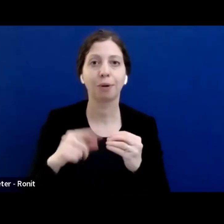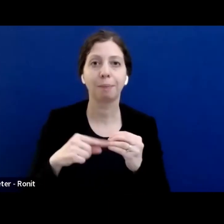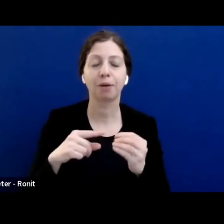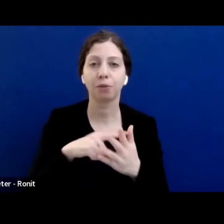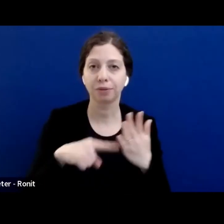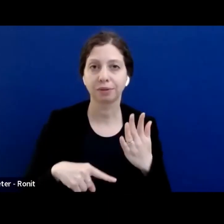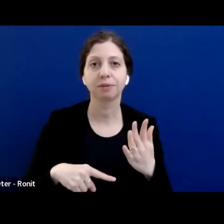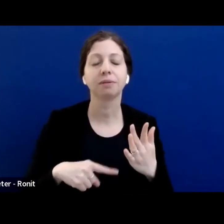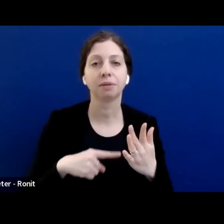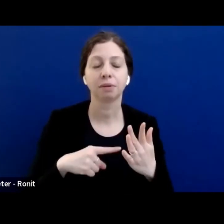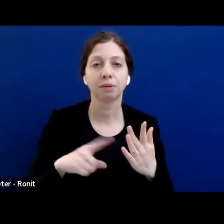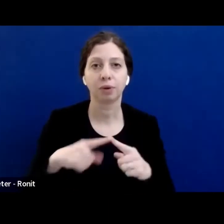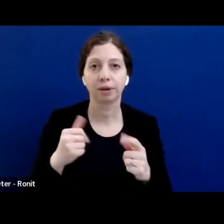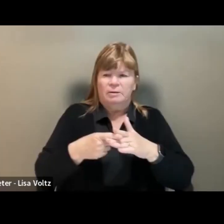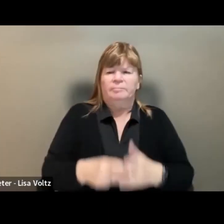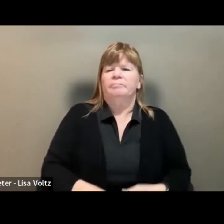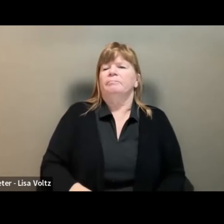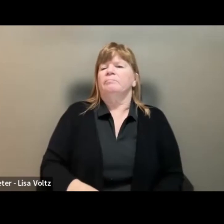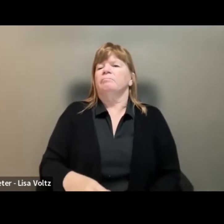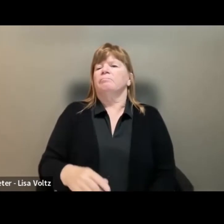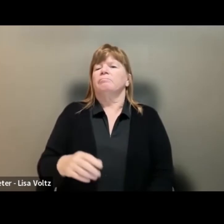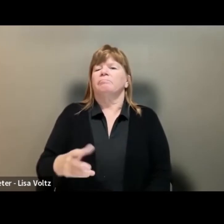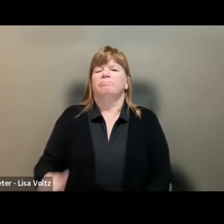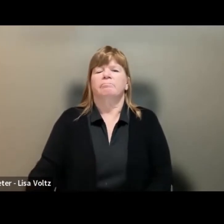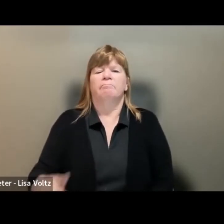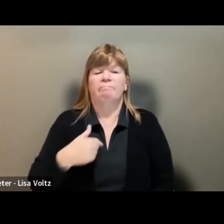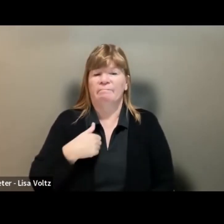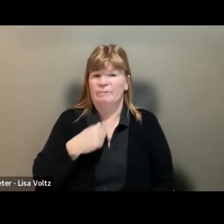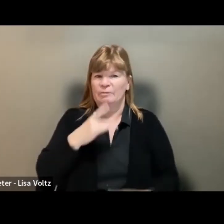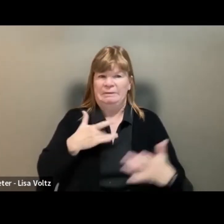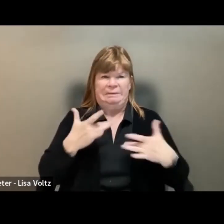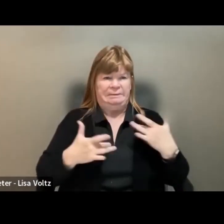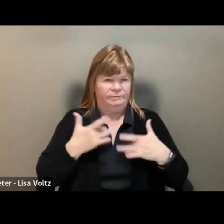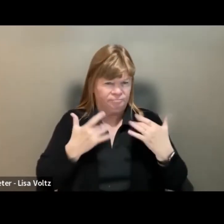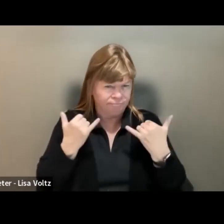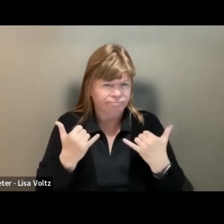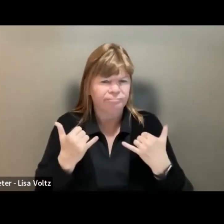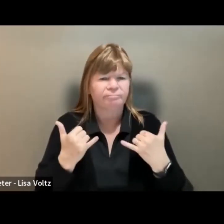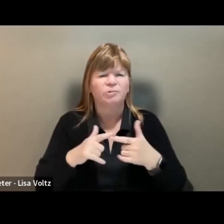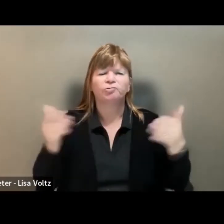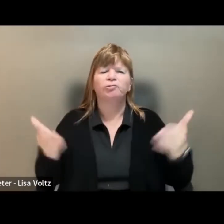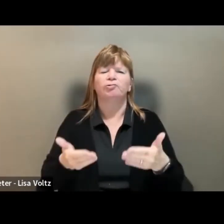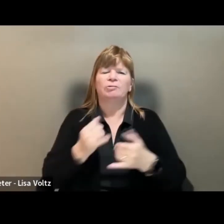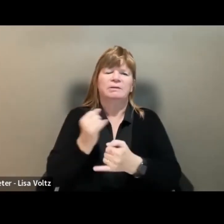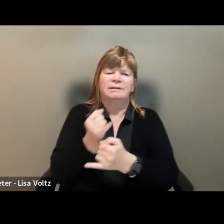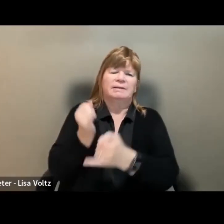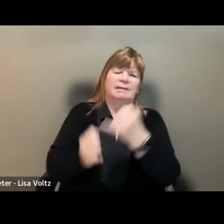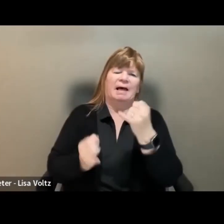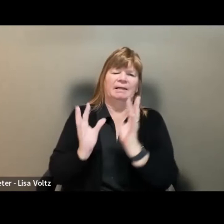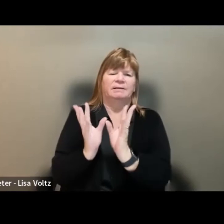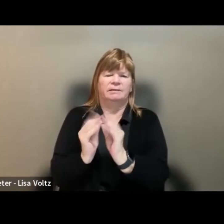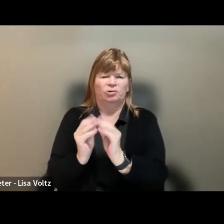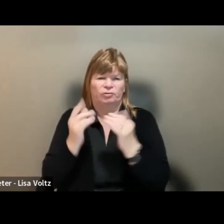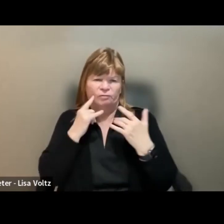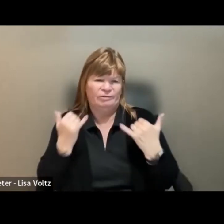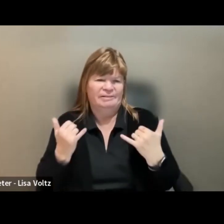as this all gets developed. I am excited to introduce our last session for the